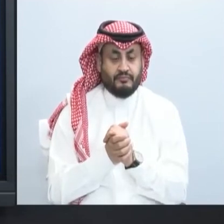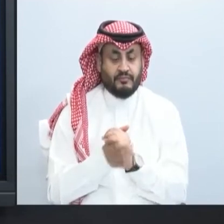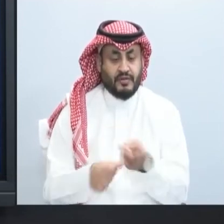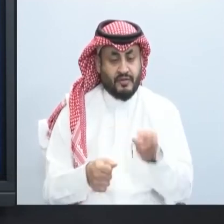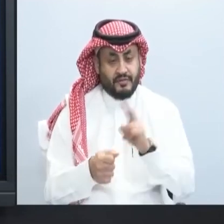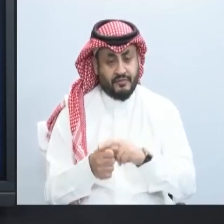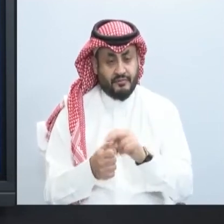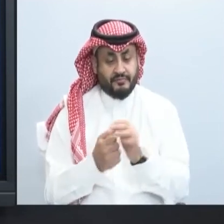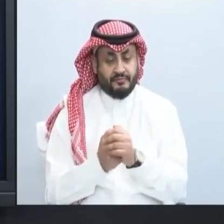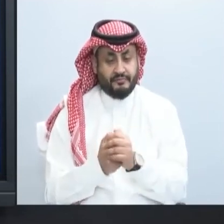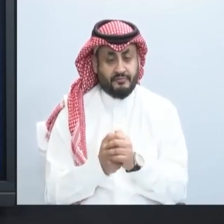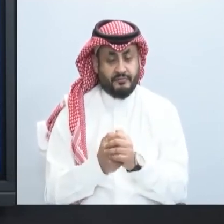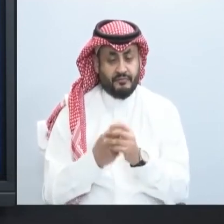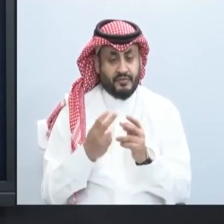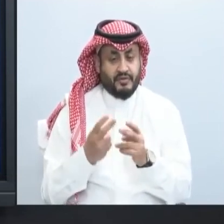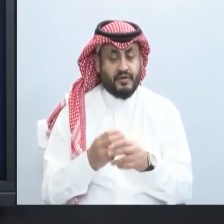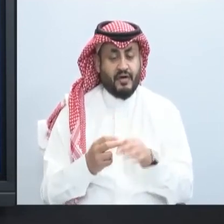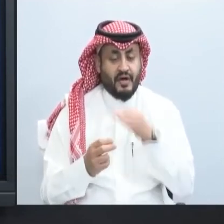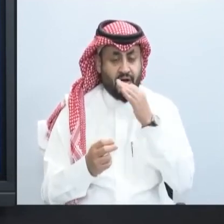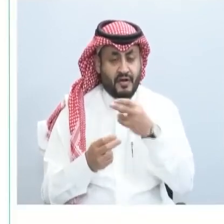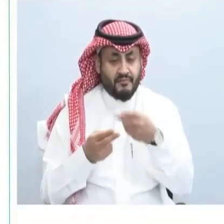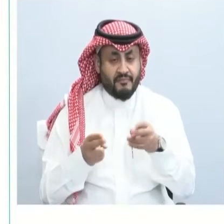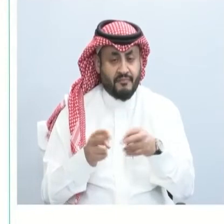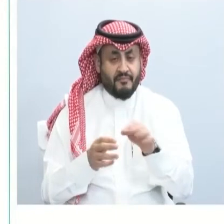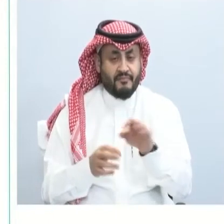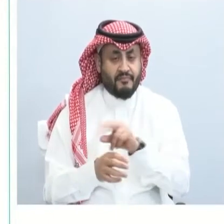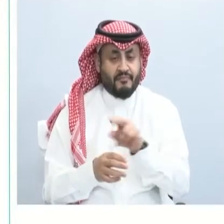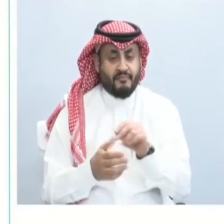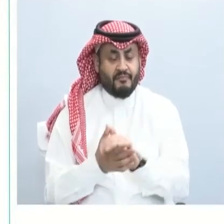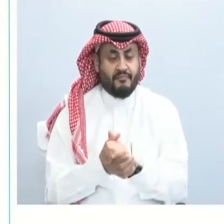after this we can share and repeat it together.